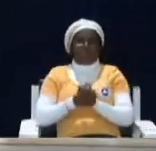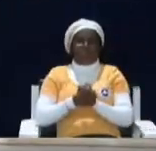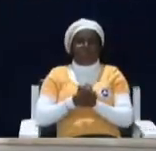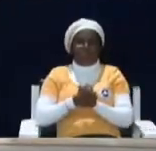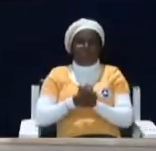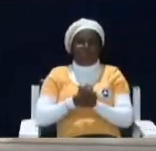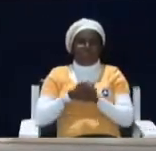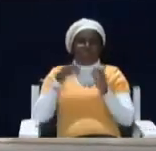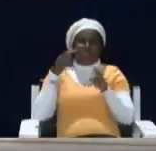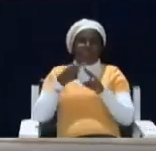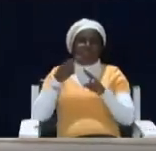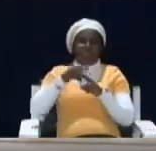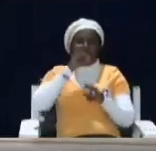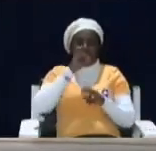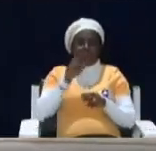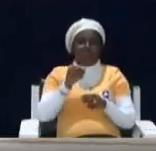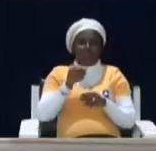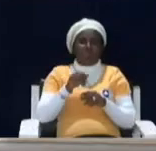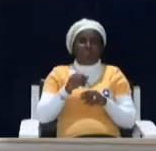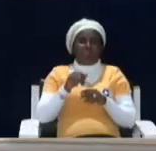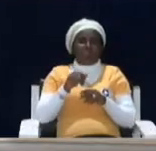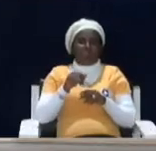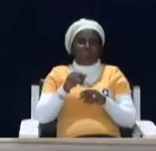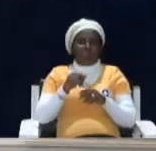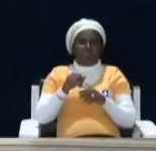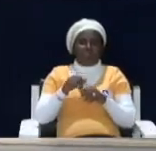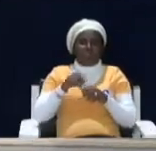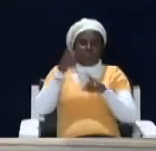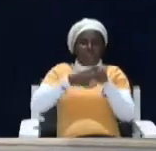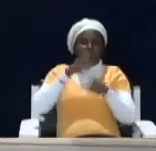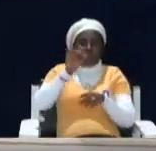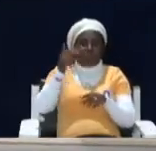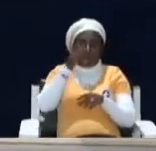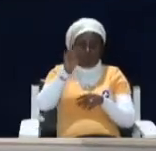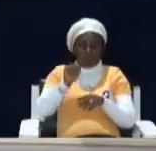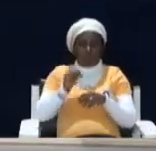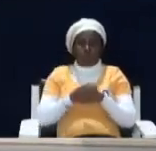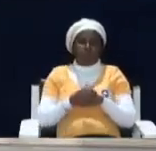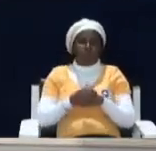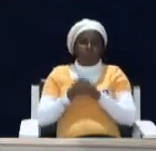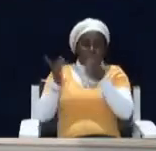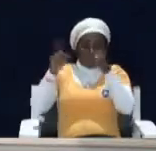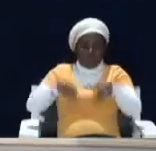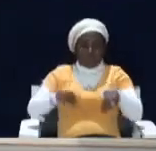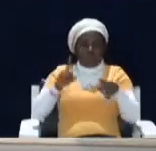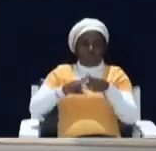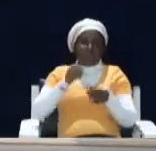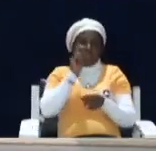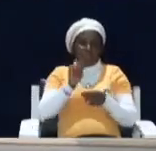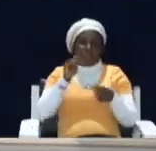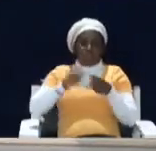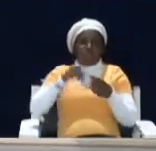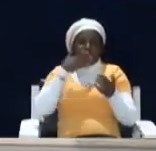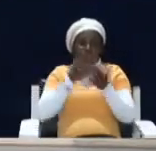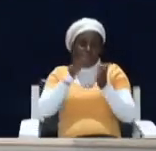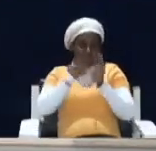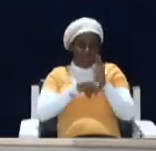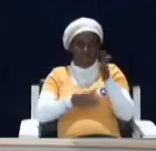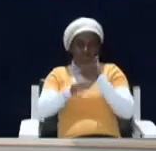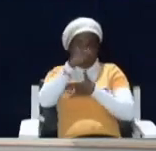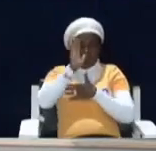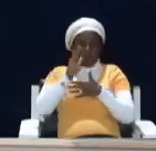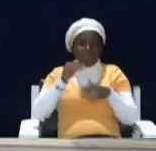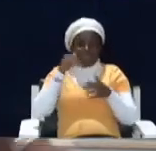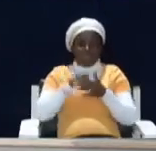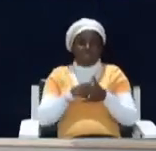My name is Bumide Ramo from Ogun Province 31. I am here to testify to the goodness of the Lord